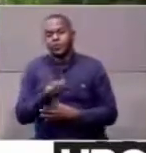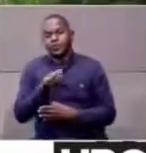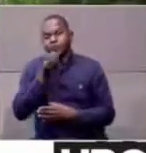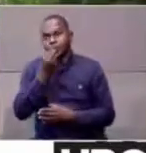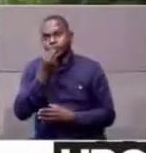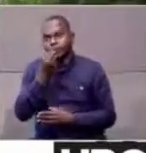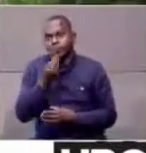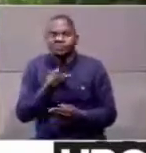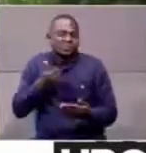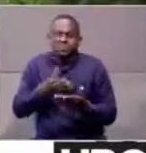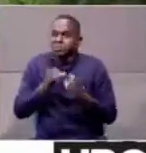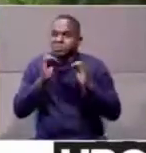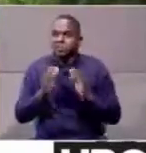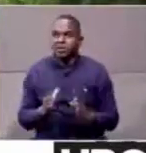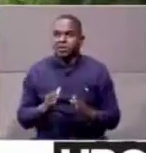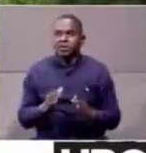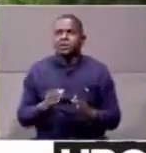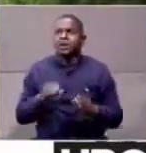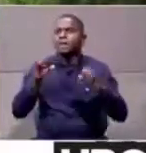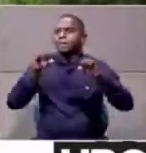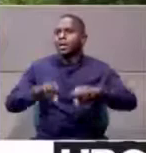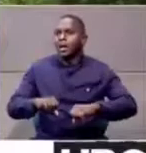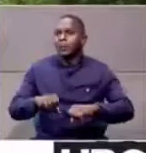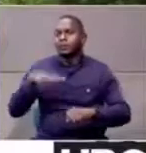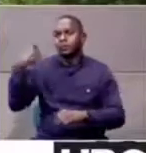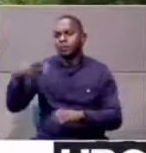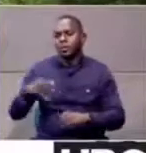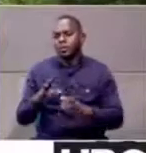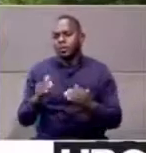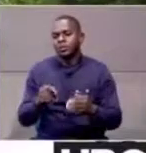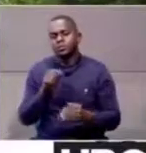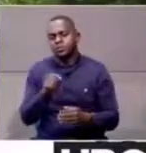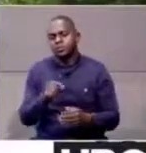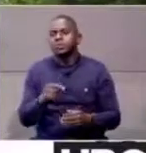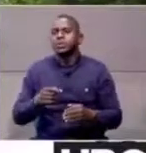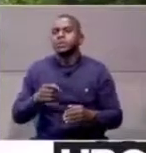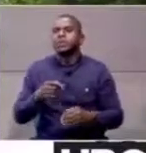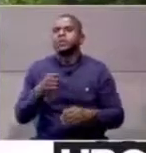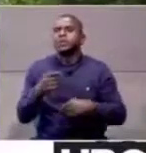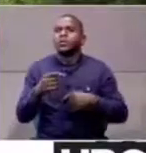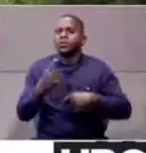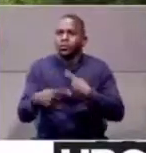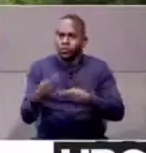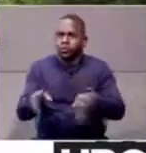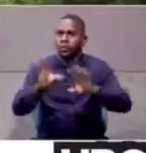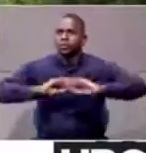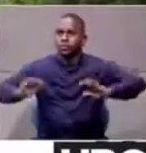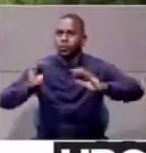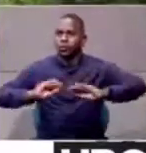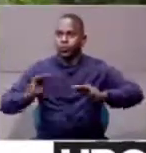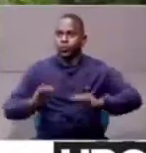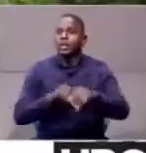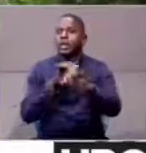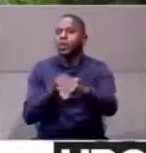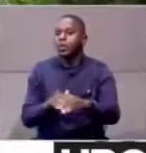which is not even good. It was very poor quality. But now, because of these rampant trainings given to the farmers, our